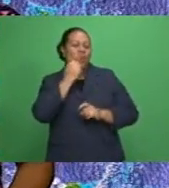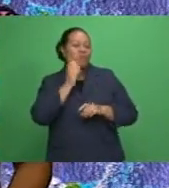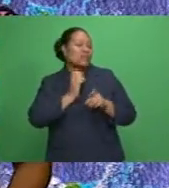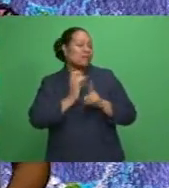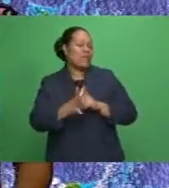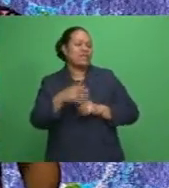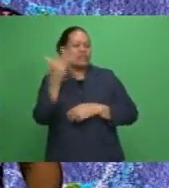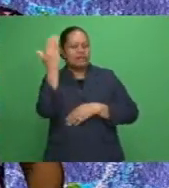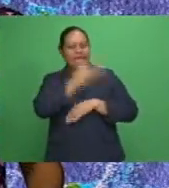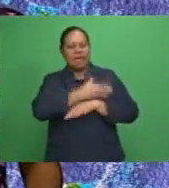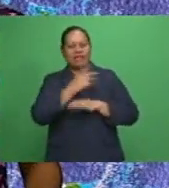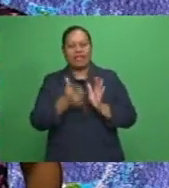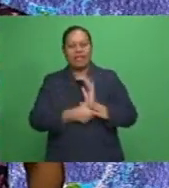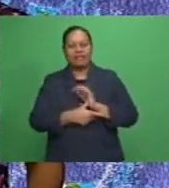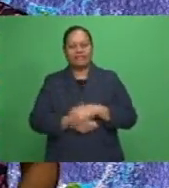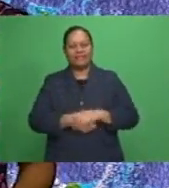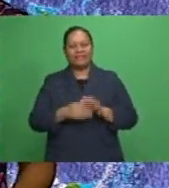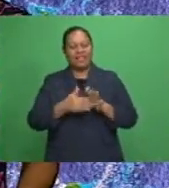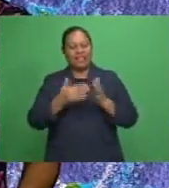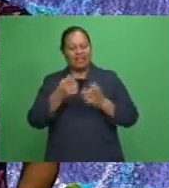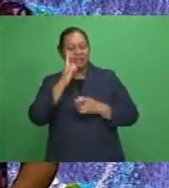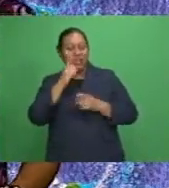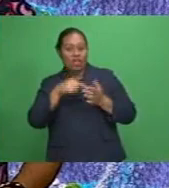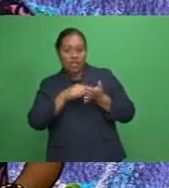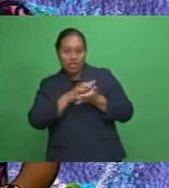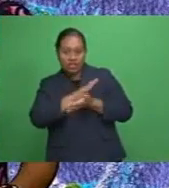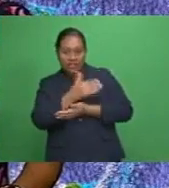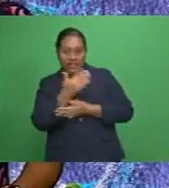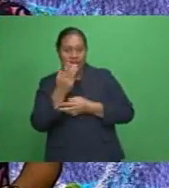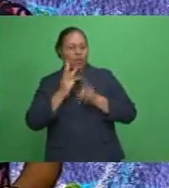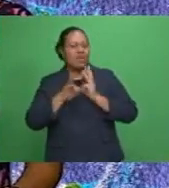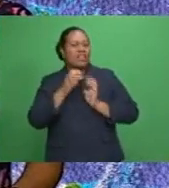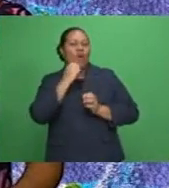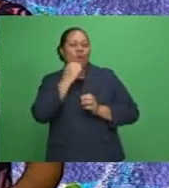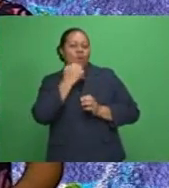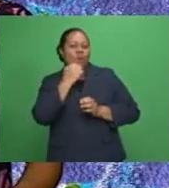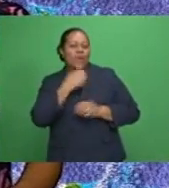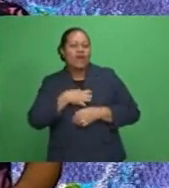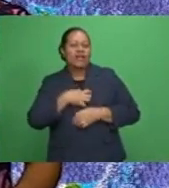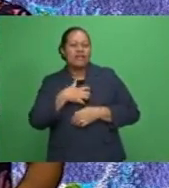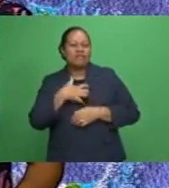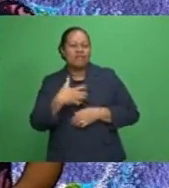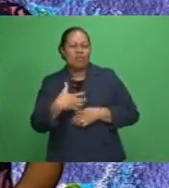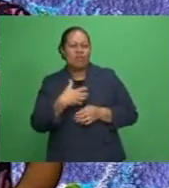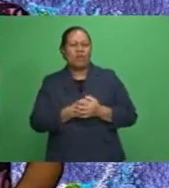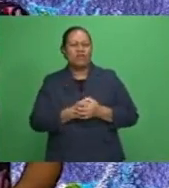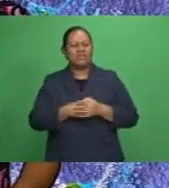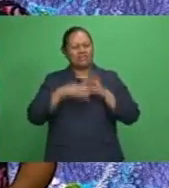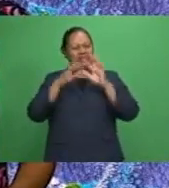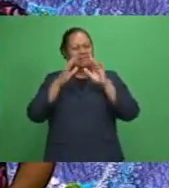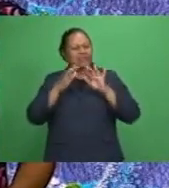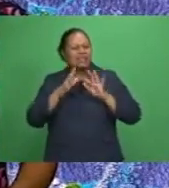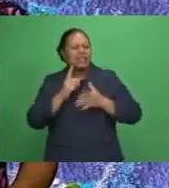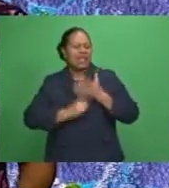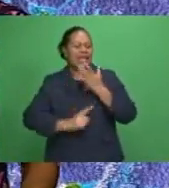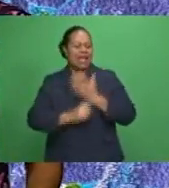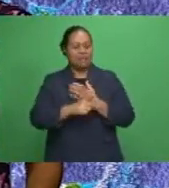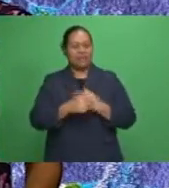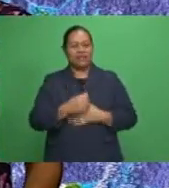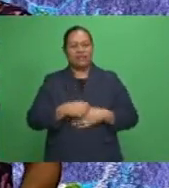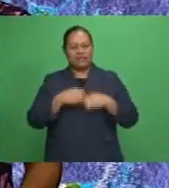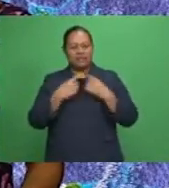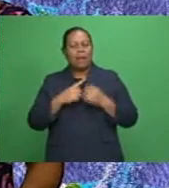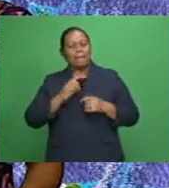night. And looking further on to Thursday, warmer and more humid. 1 or 2 brief showers may interrupt, but